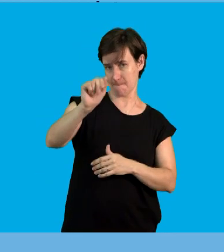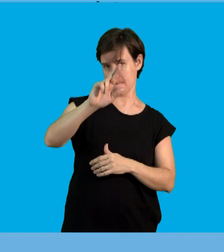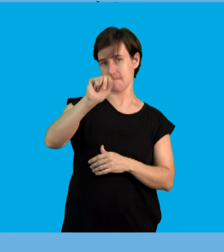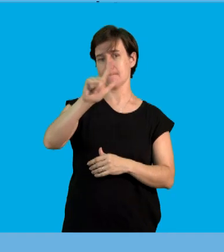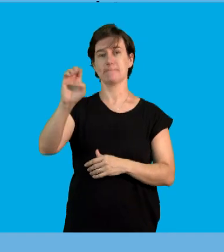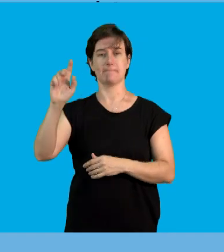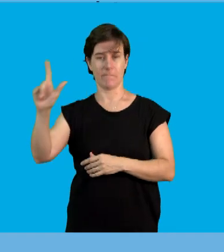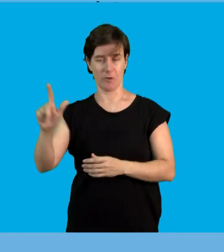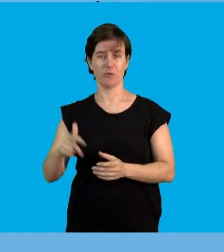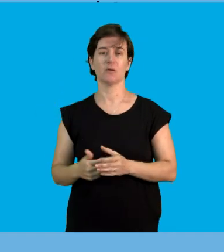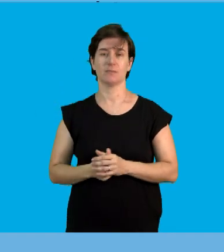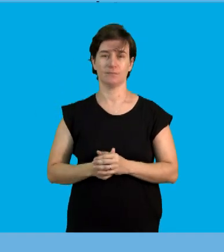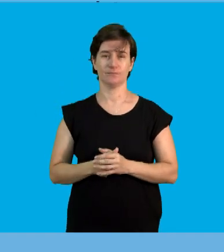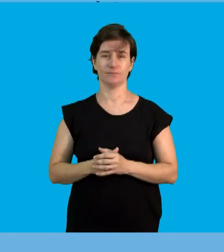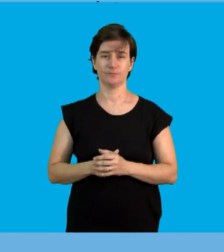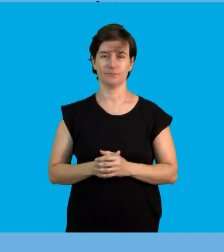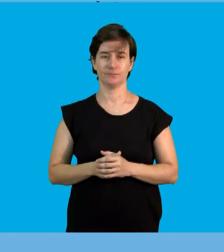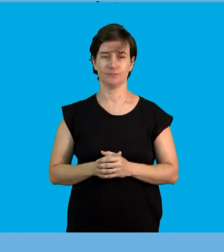in parallel.